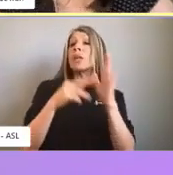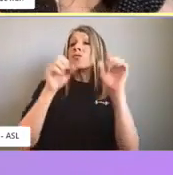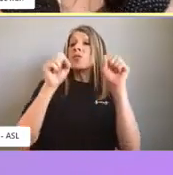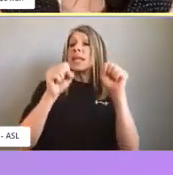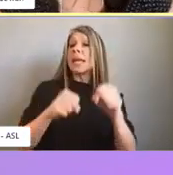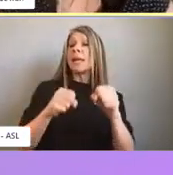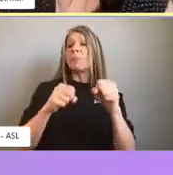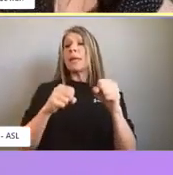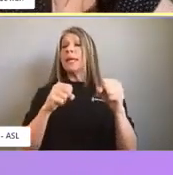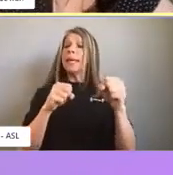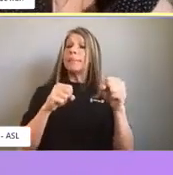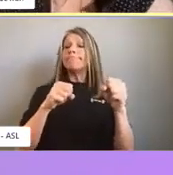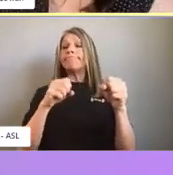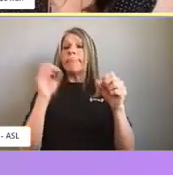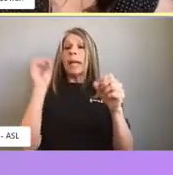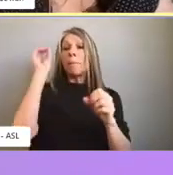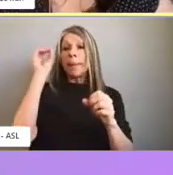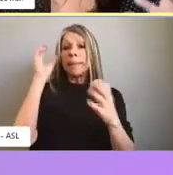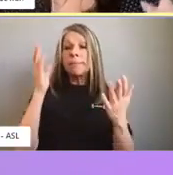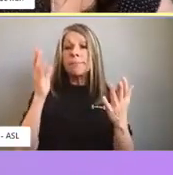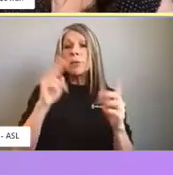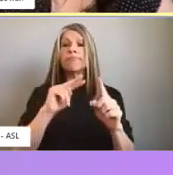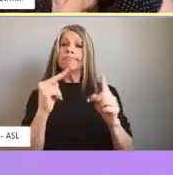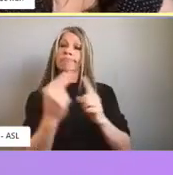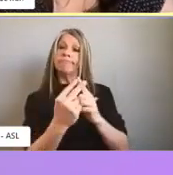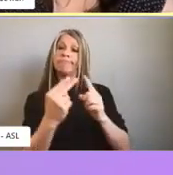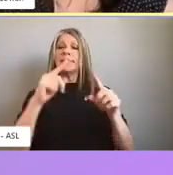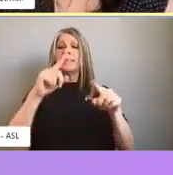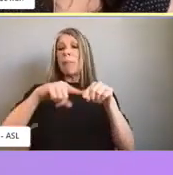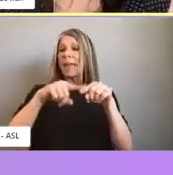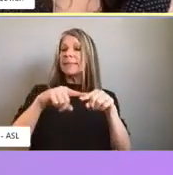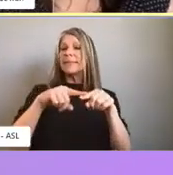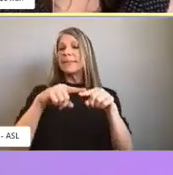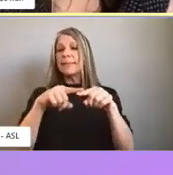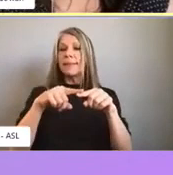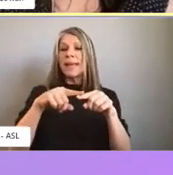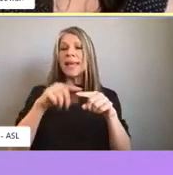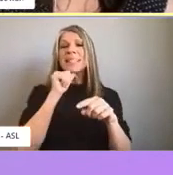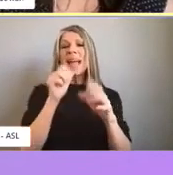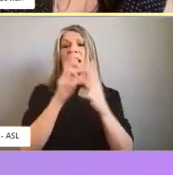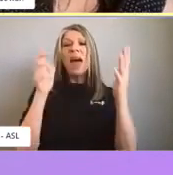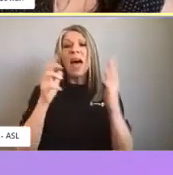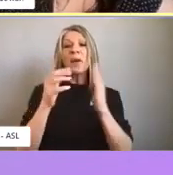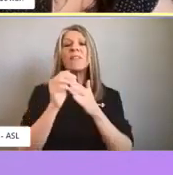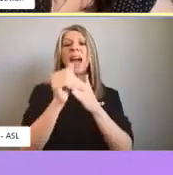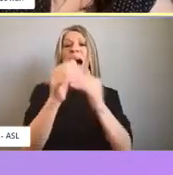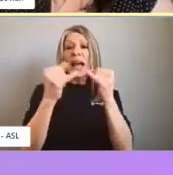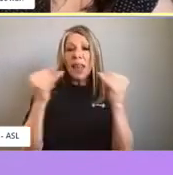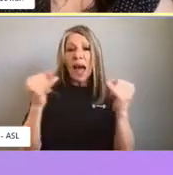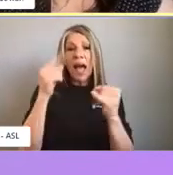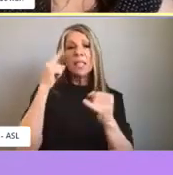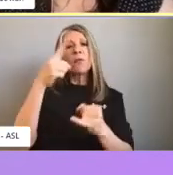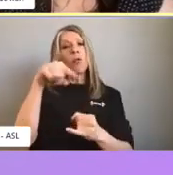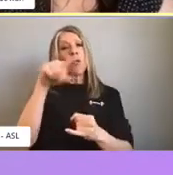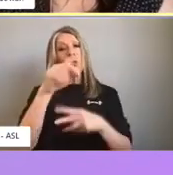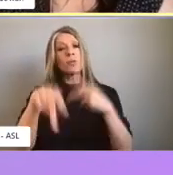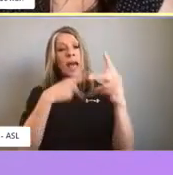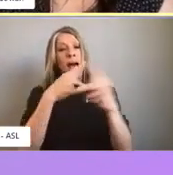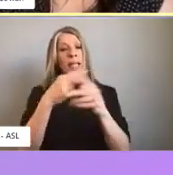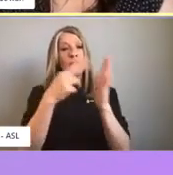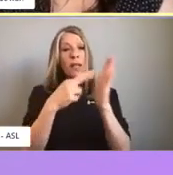be subjective, meaning that they're really open to interpretation. There aren't a lot of guidelines for these types of